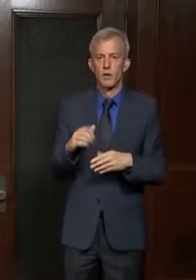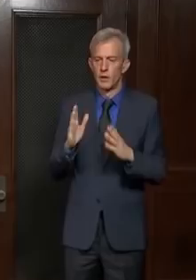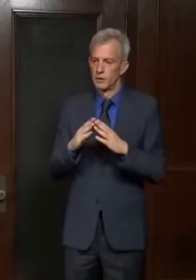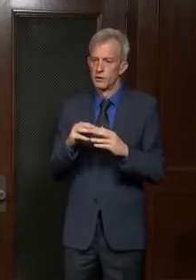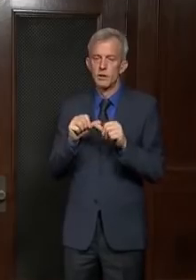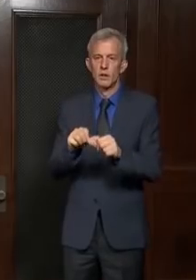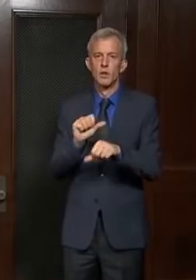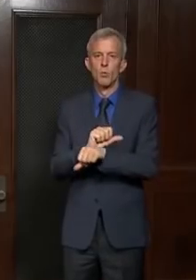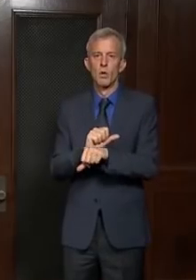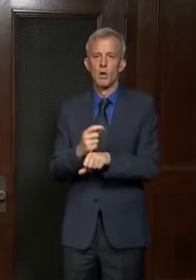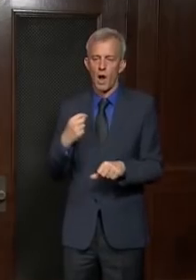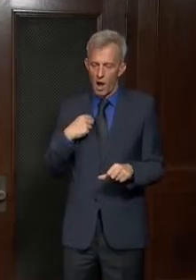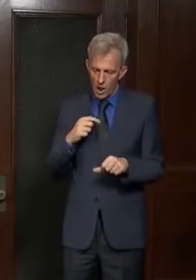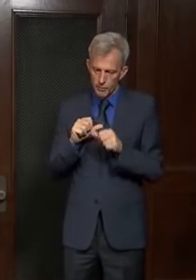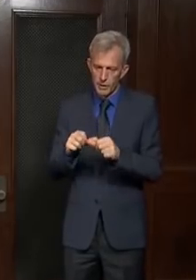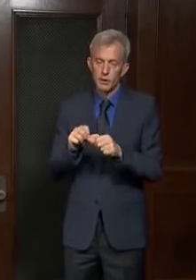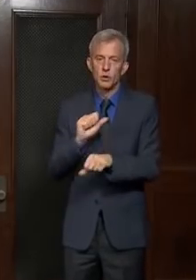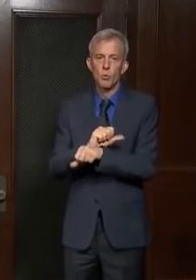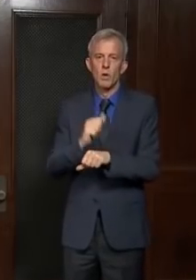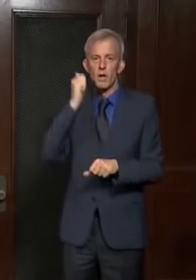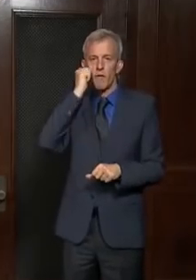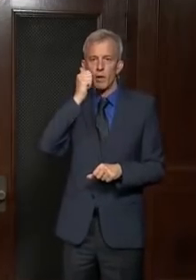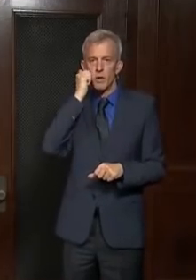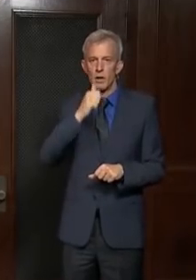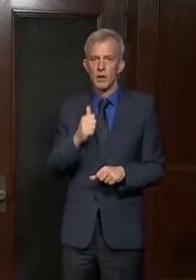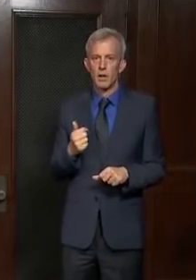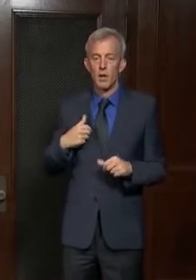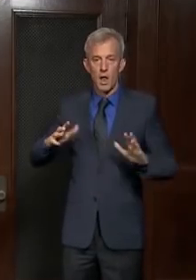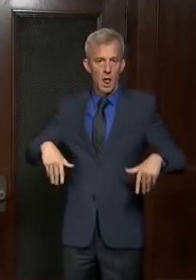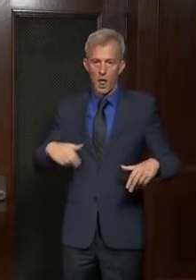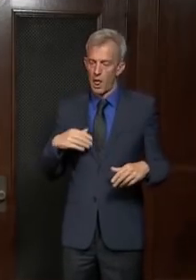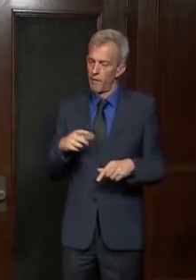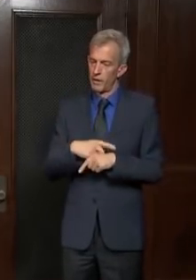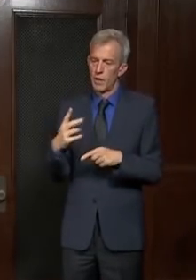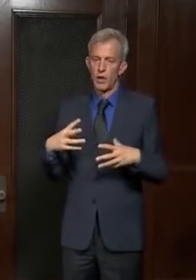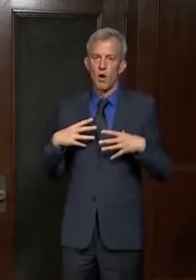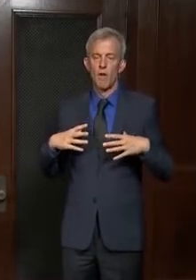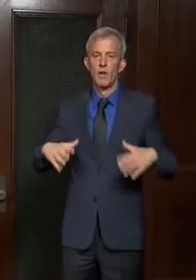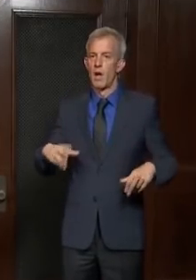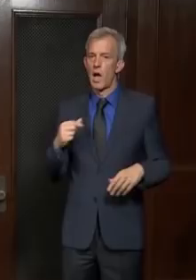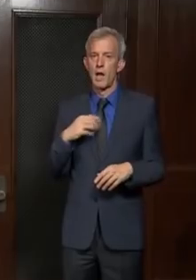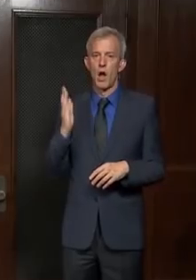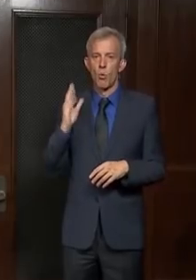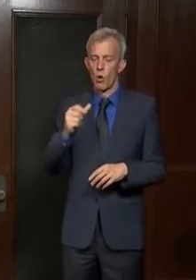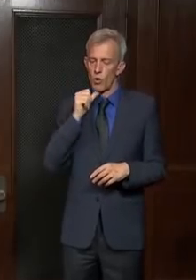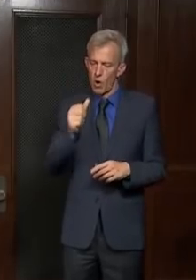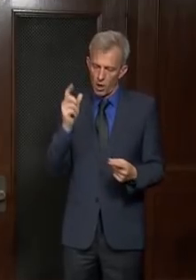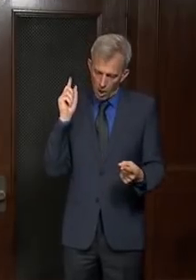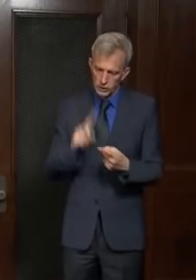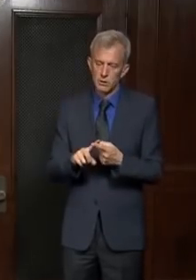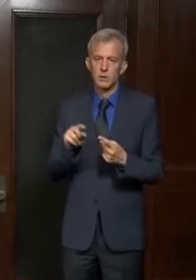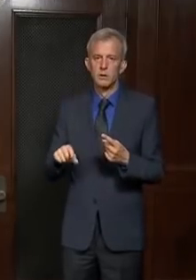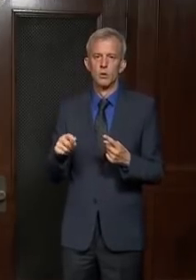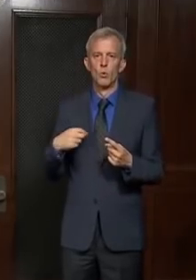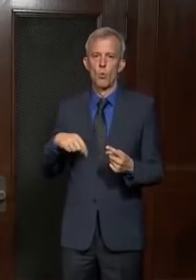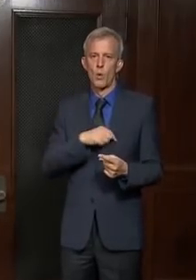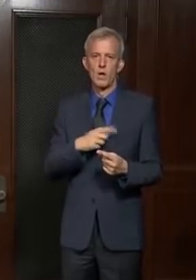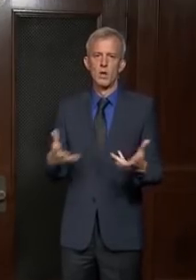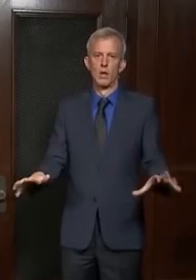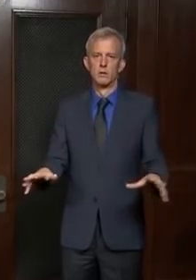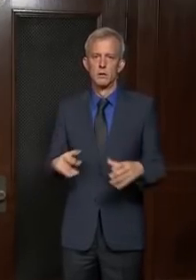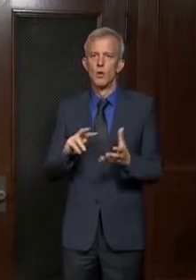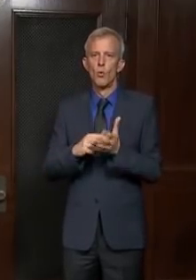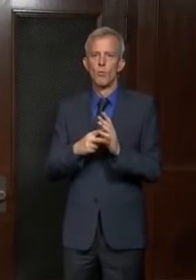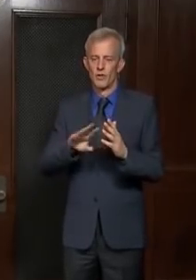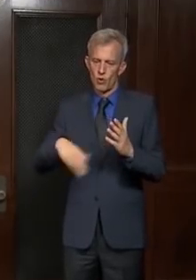keep working every single day. Haven't taken a day off yet, and I won't until we are done with this. That means all of us